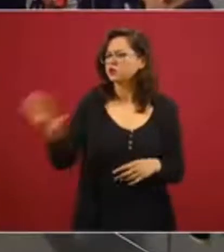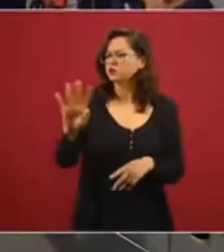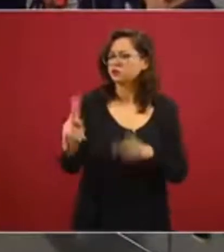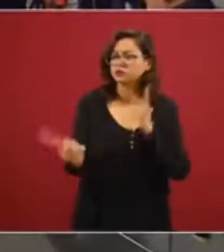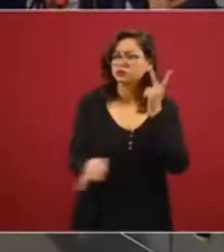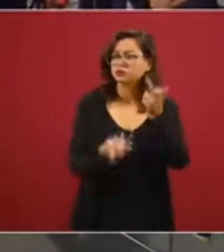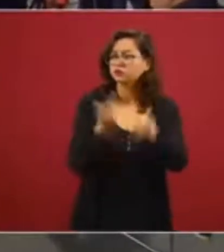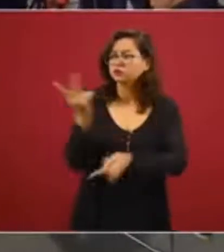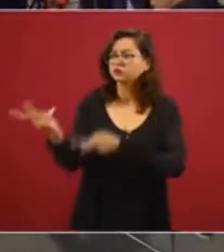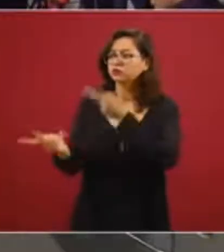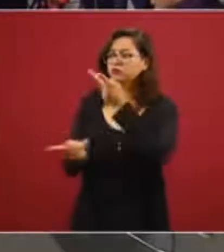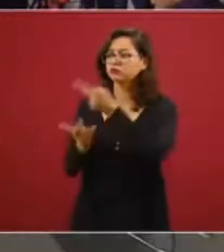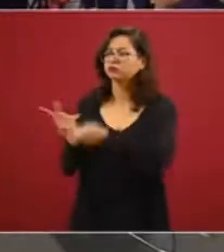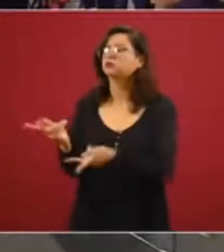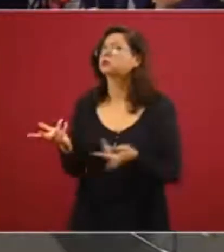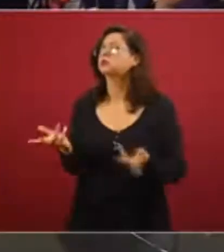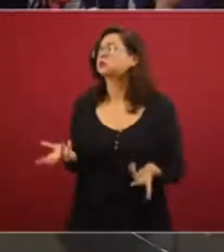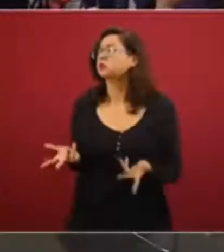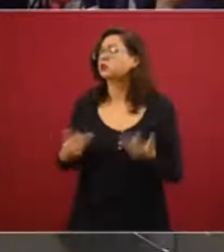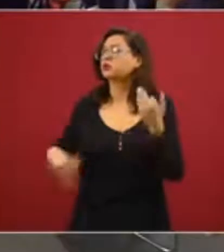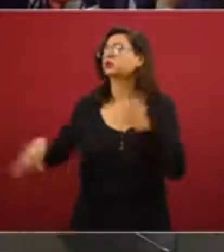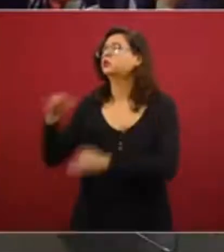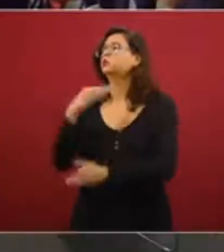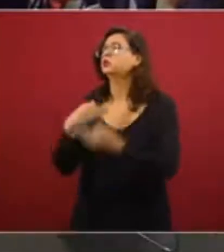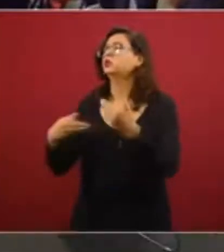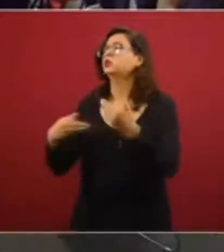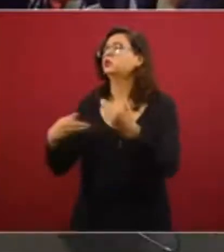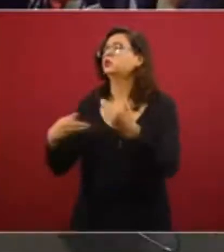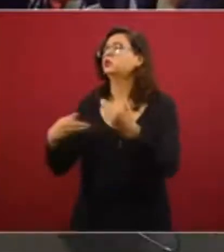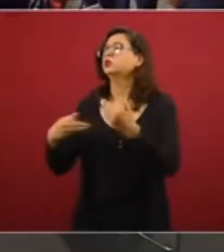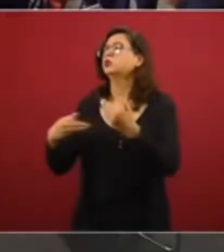constituting in the y que decidamos entre todos.